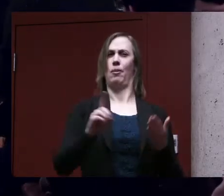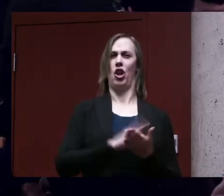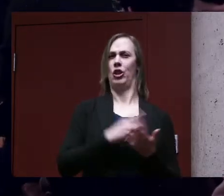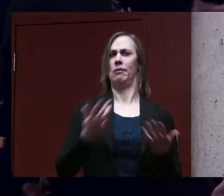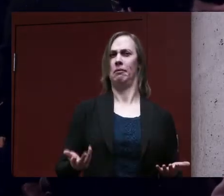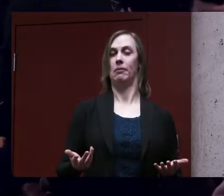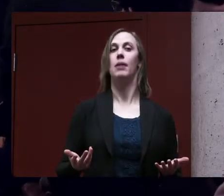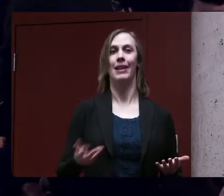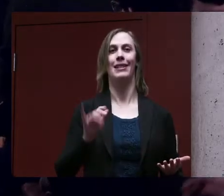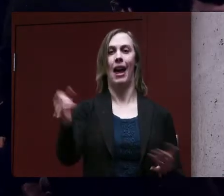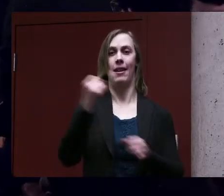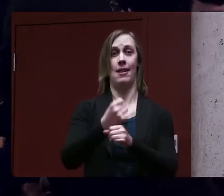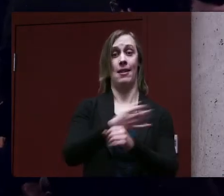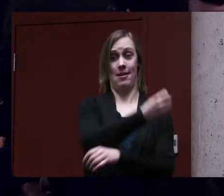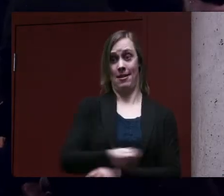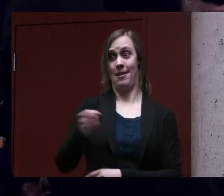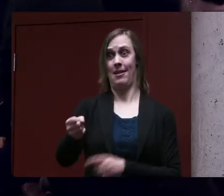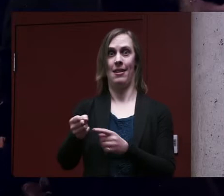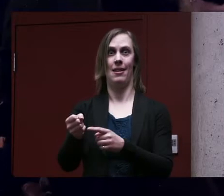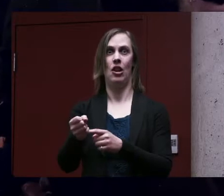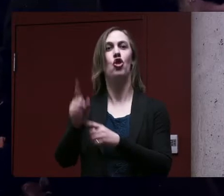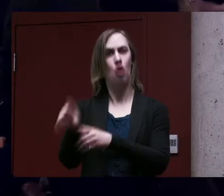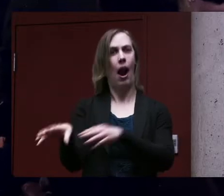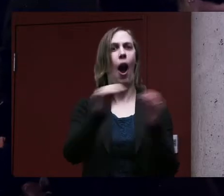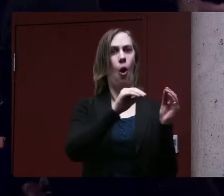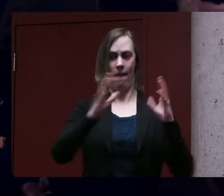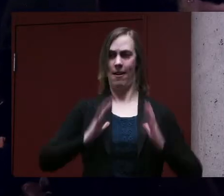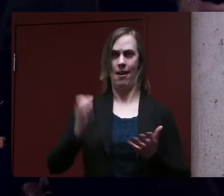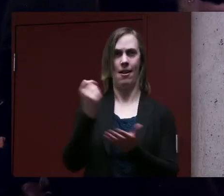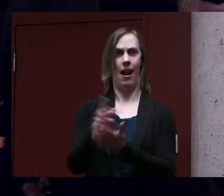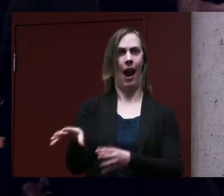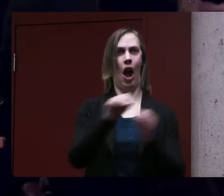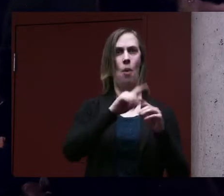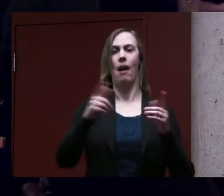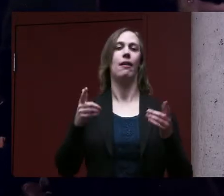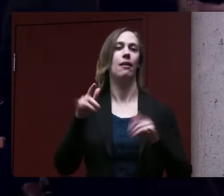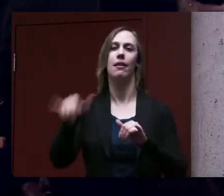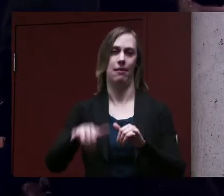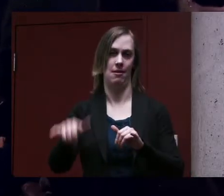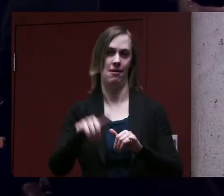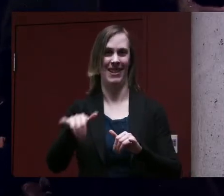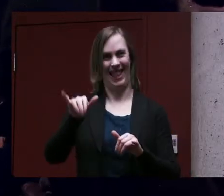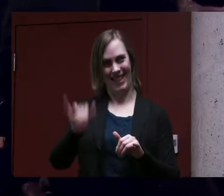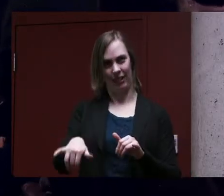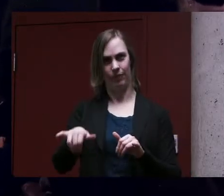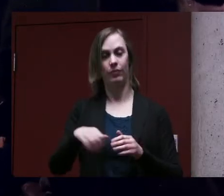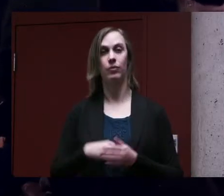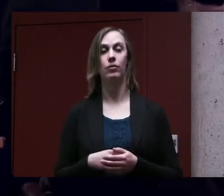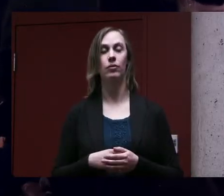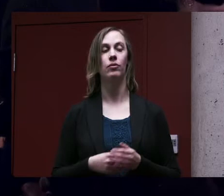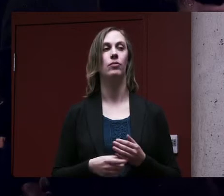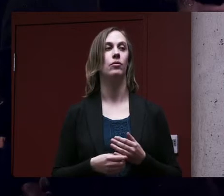unnecessary institutionalization of people with disabilities. And in Nova Scotia, it's not well known. A really obvious